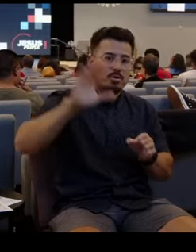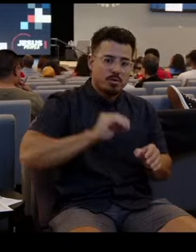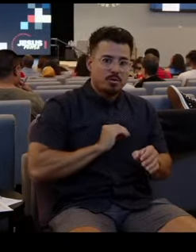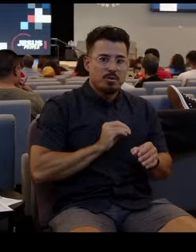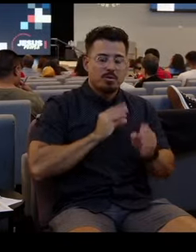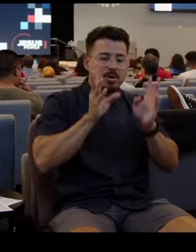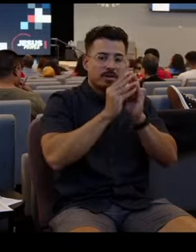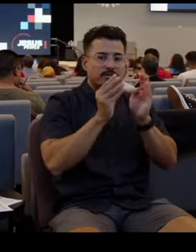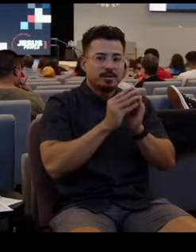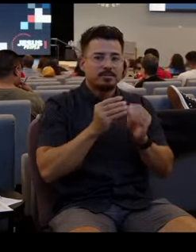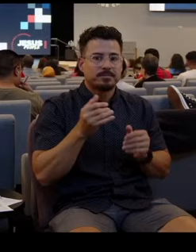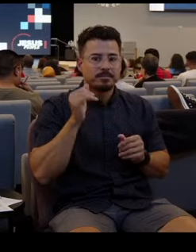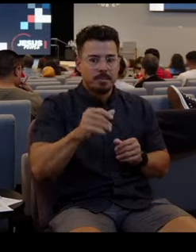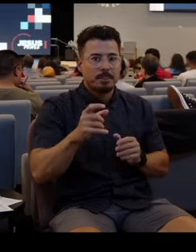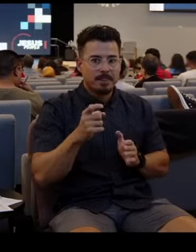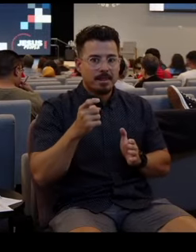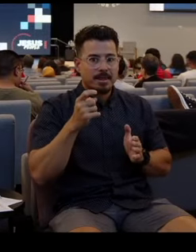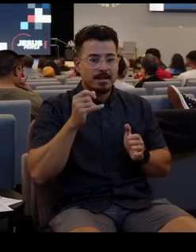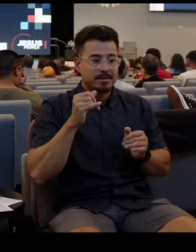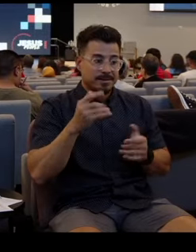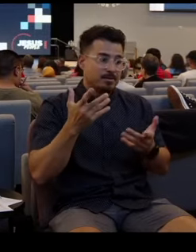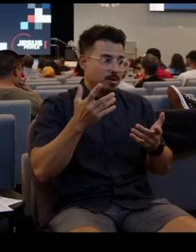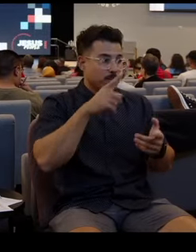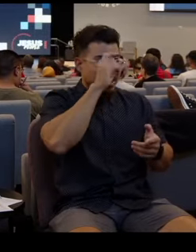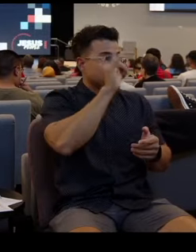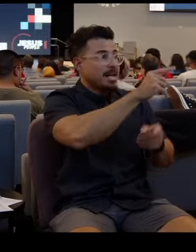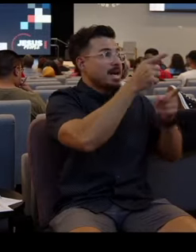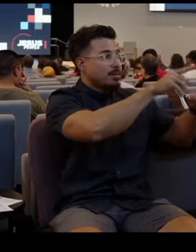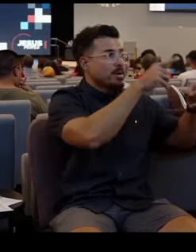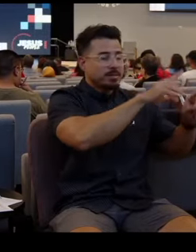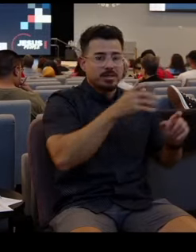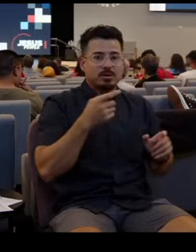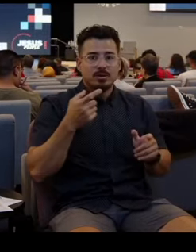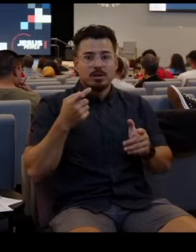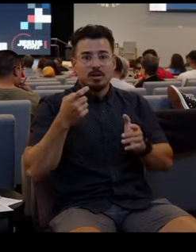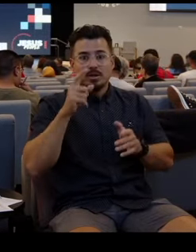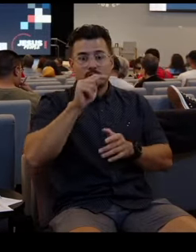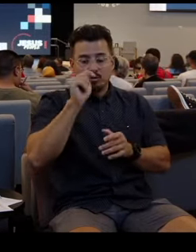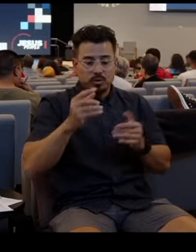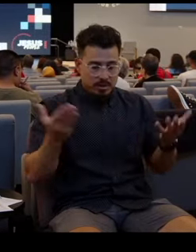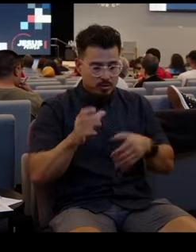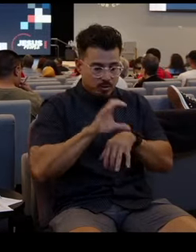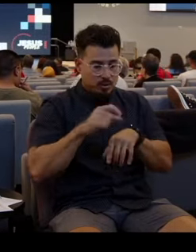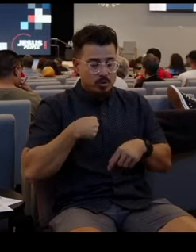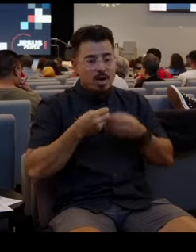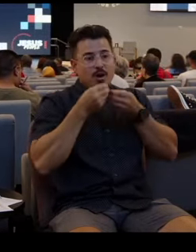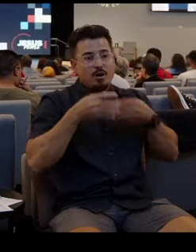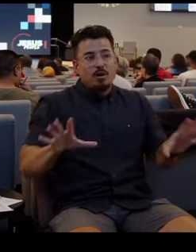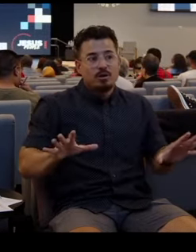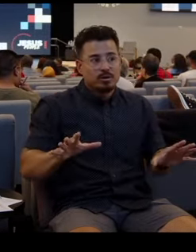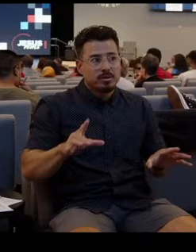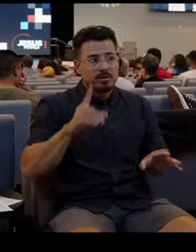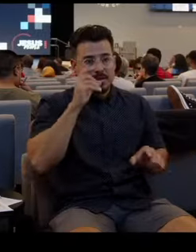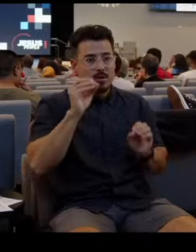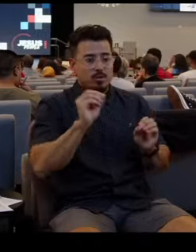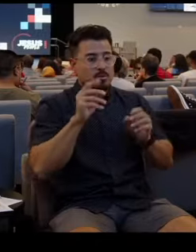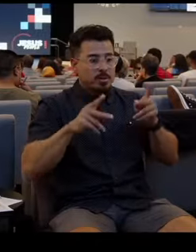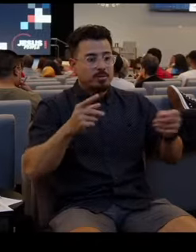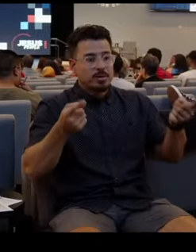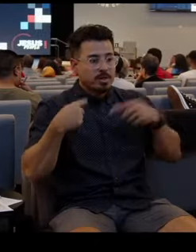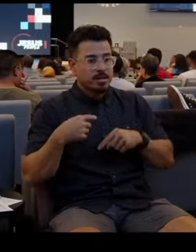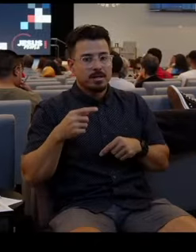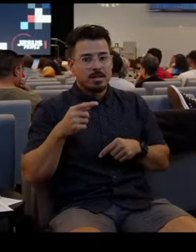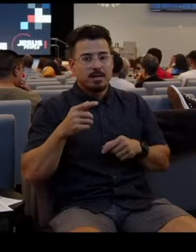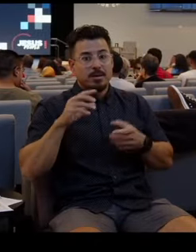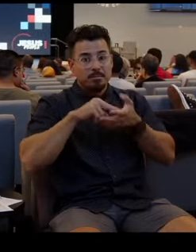you know that cost the Tucson Church? Tucson Church lost. And then what does the lack of delegates mean? You get